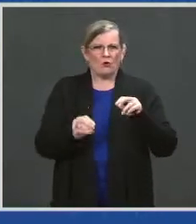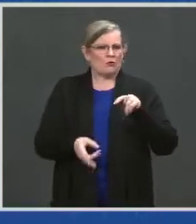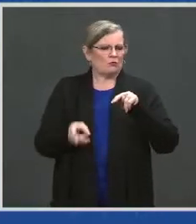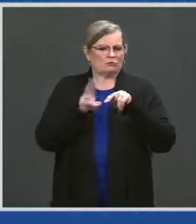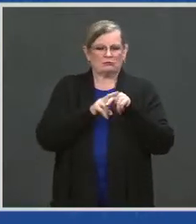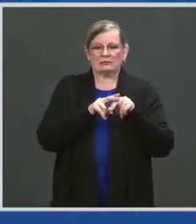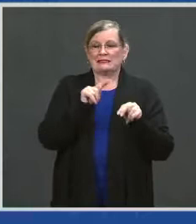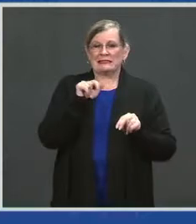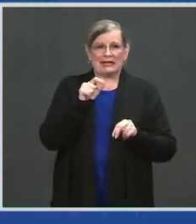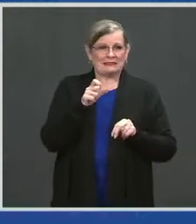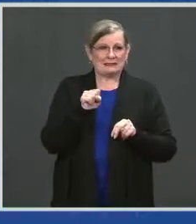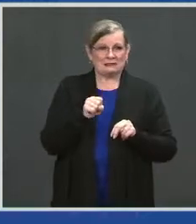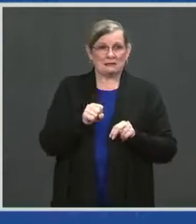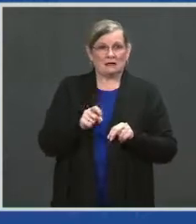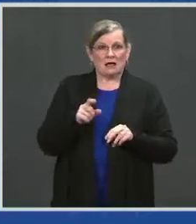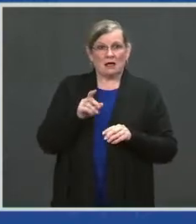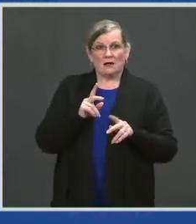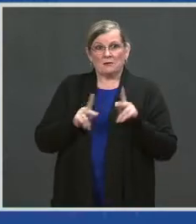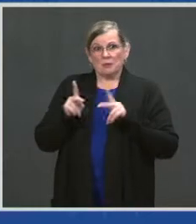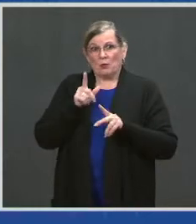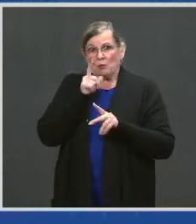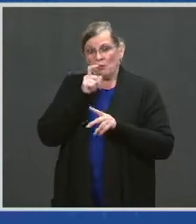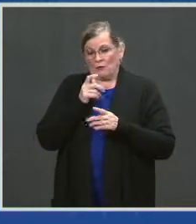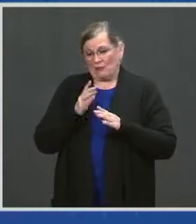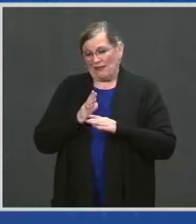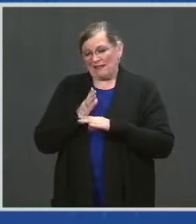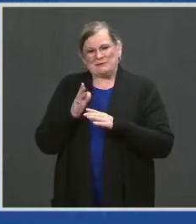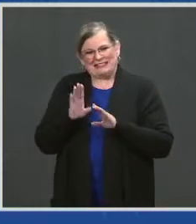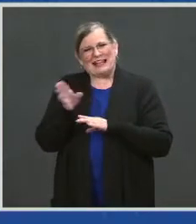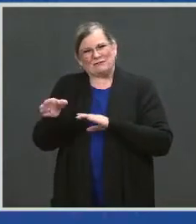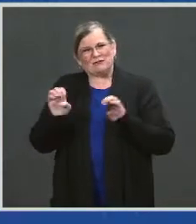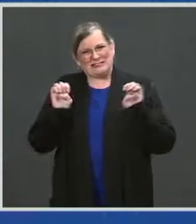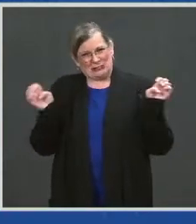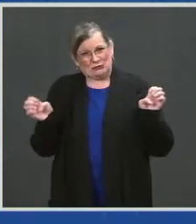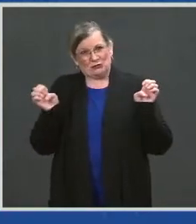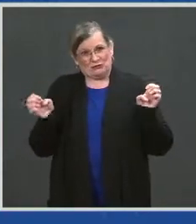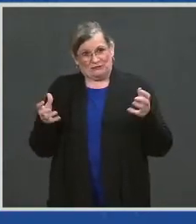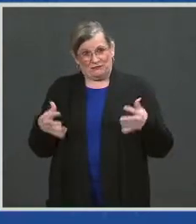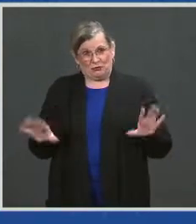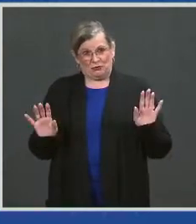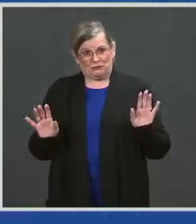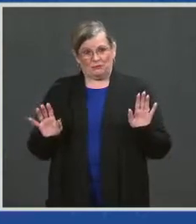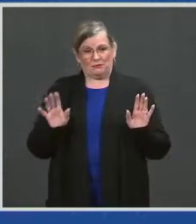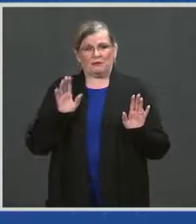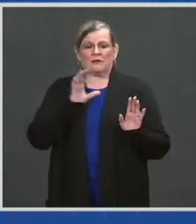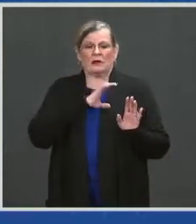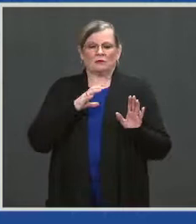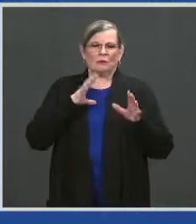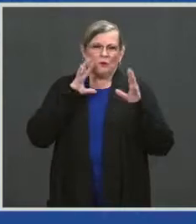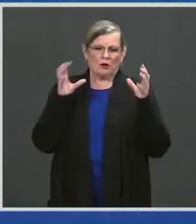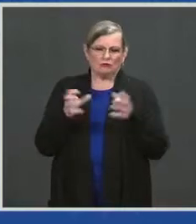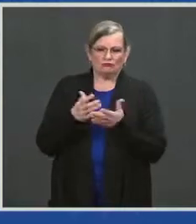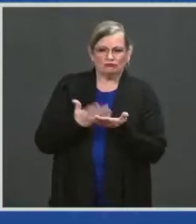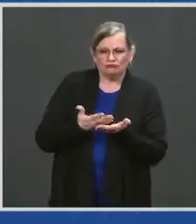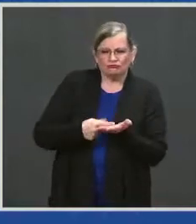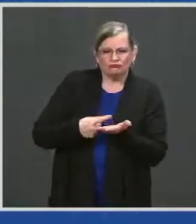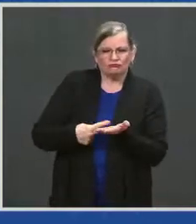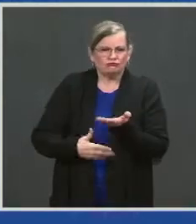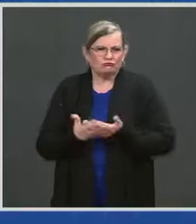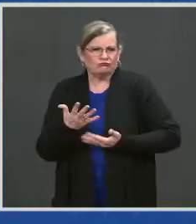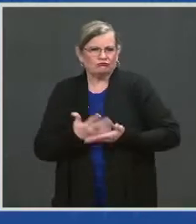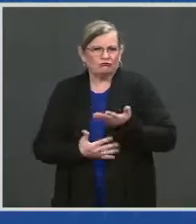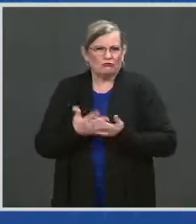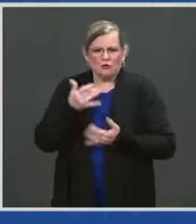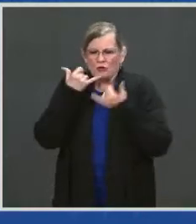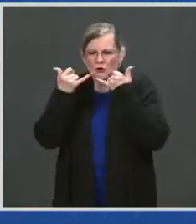break, I'm going to begin meeting with Democrats, Republicans about this plan. I've spoken to Republicans on the phone. I'm going to be looking forward to meeting with